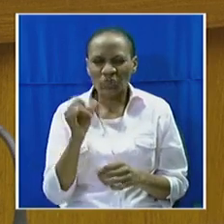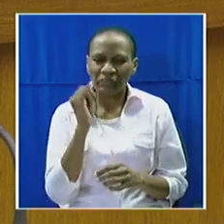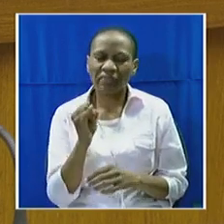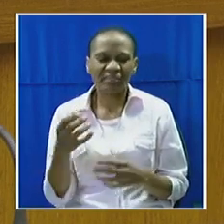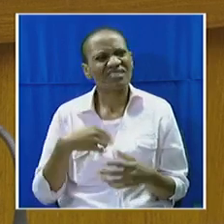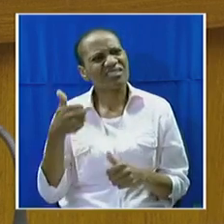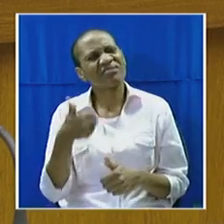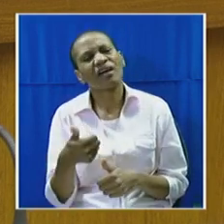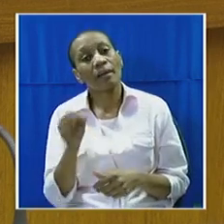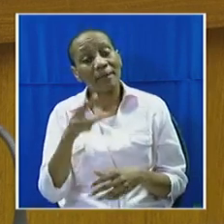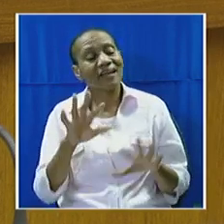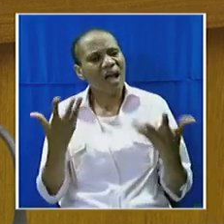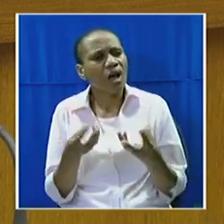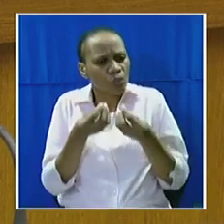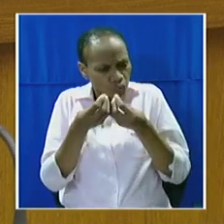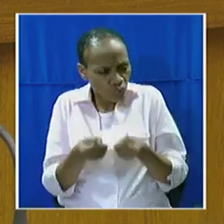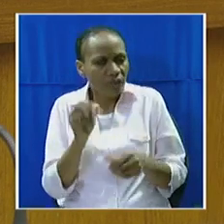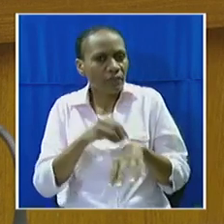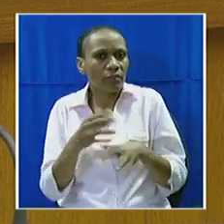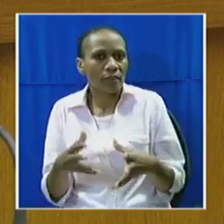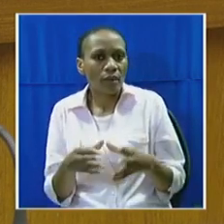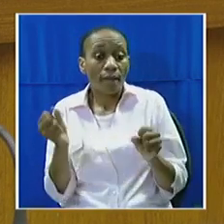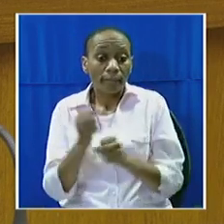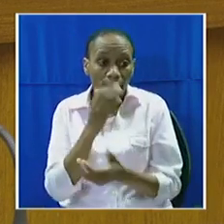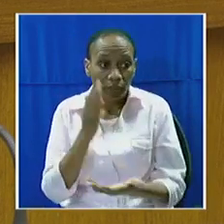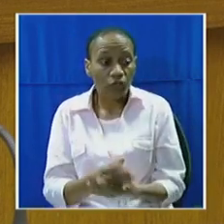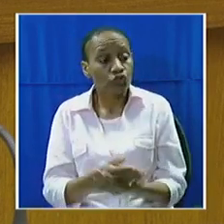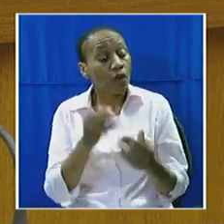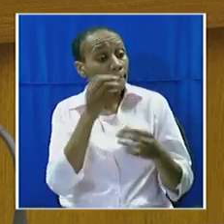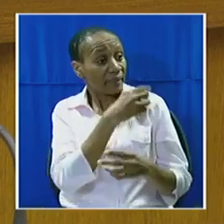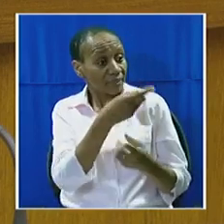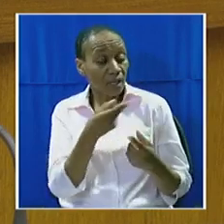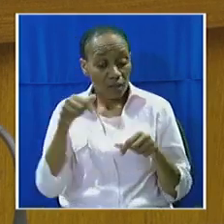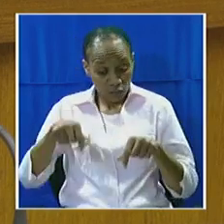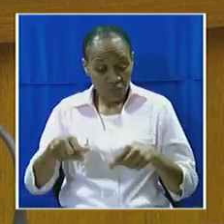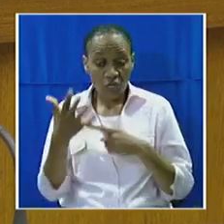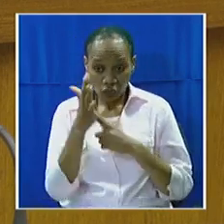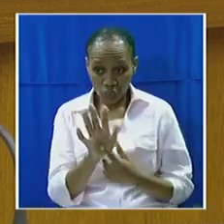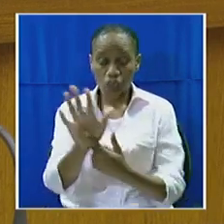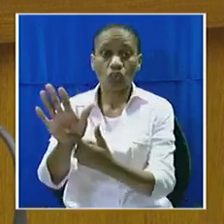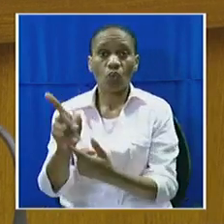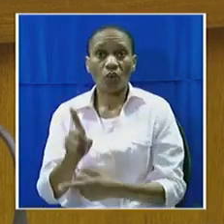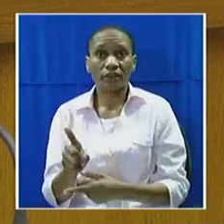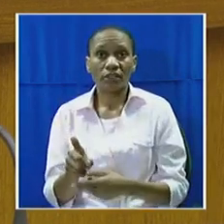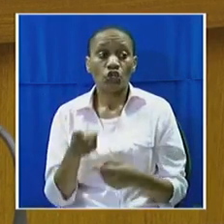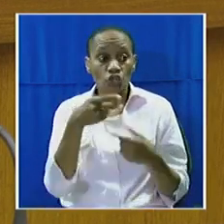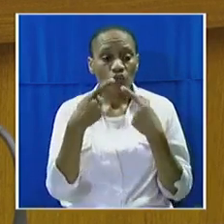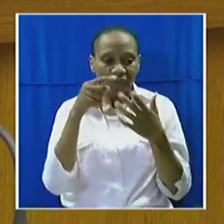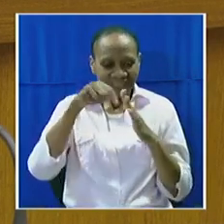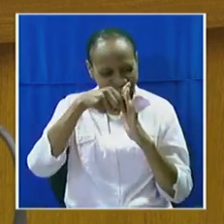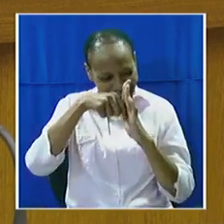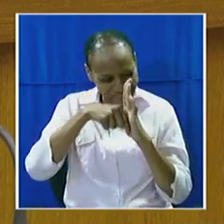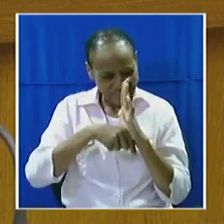we can beat that, Minister, is if we fill the vacuum, as you have demonstrated this afternoon by providing accurate and the